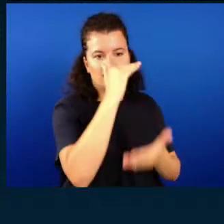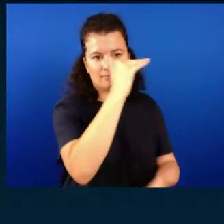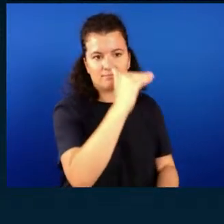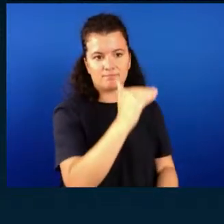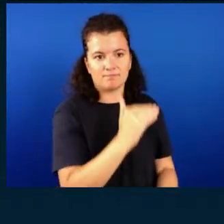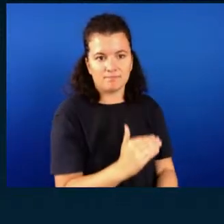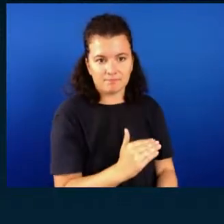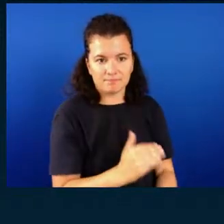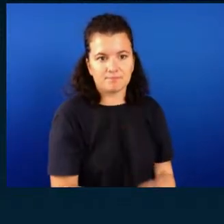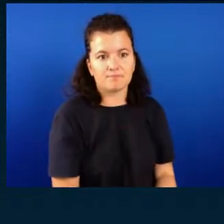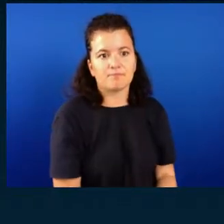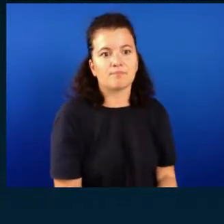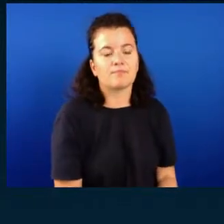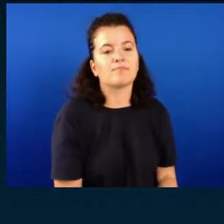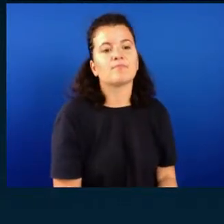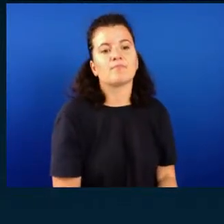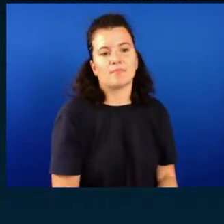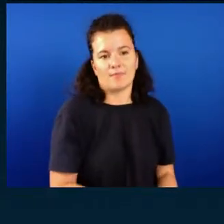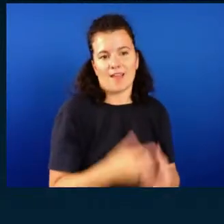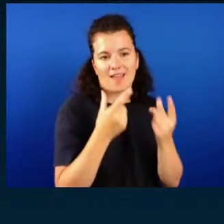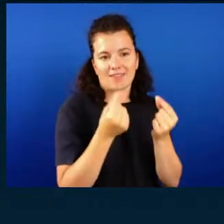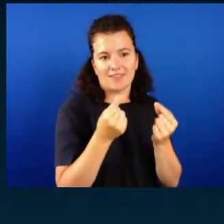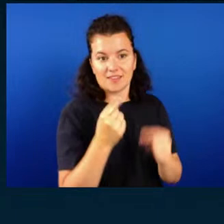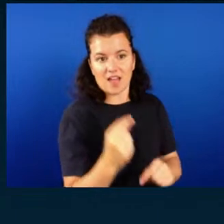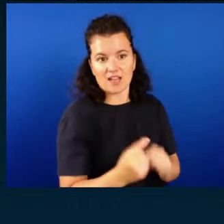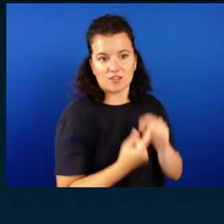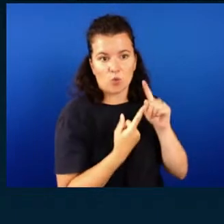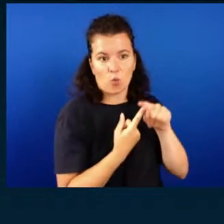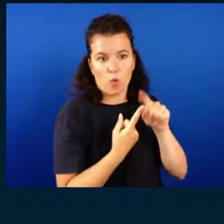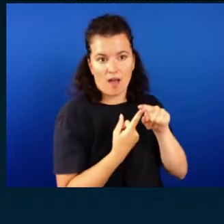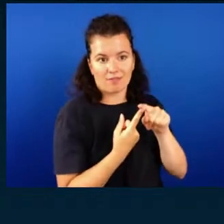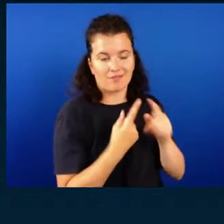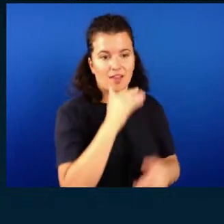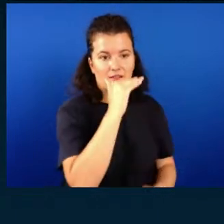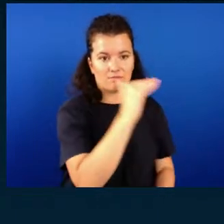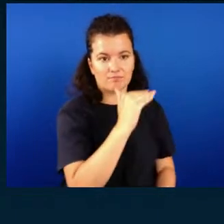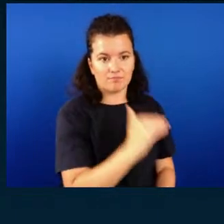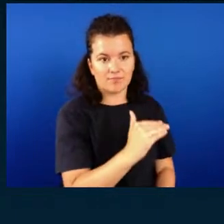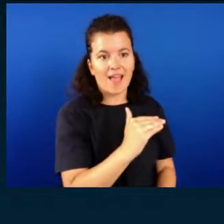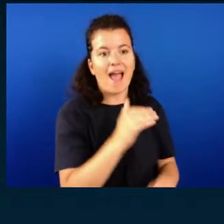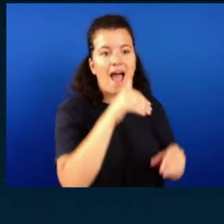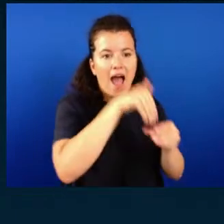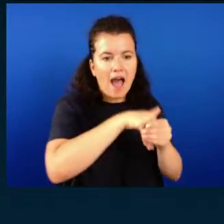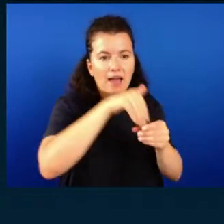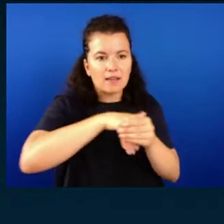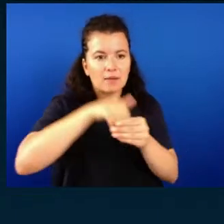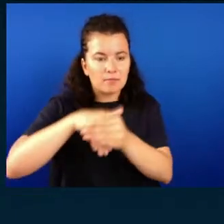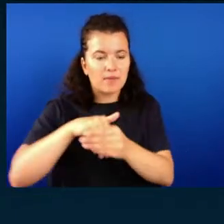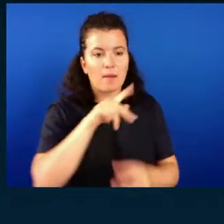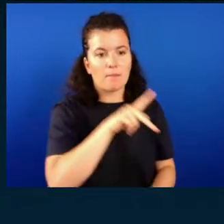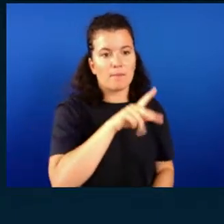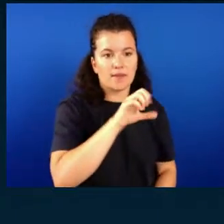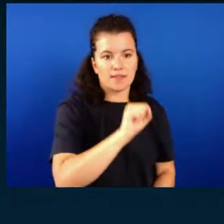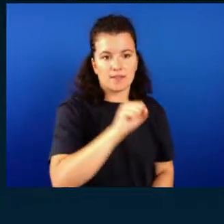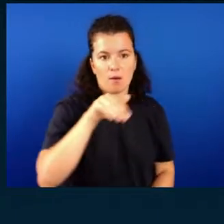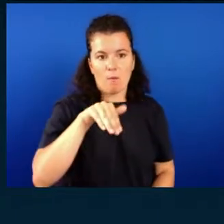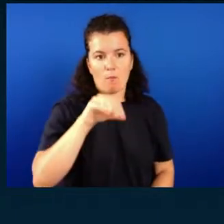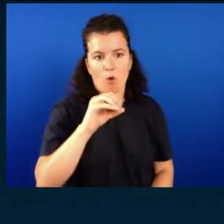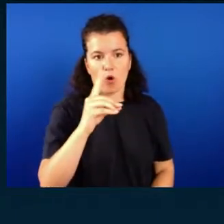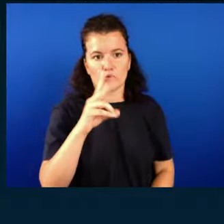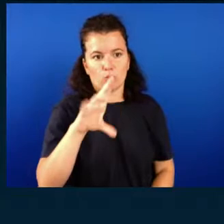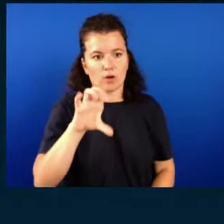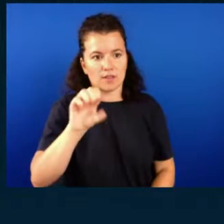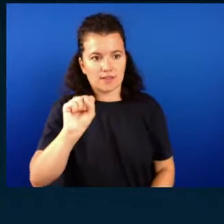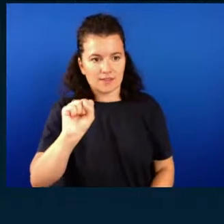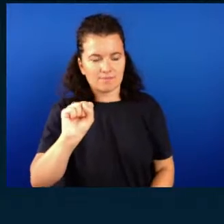with task 1 and icons in it, and then there are PS modules. PS modules are, remember I said